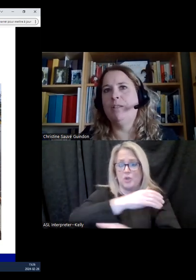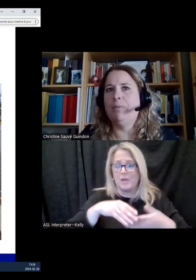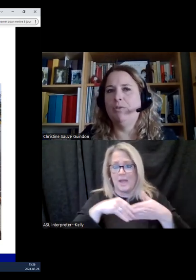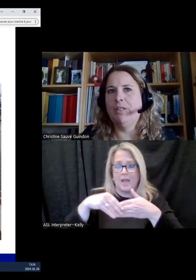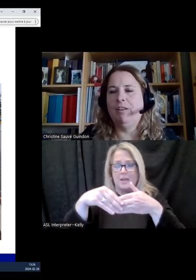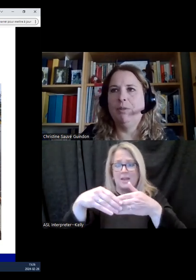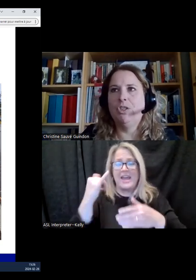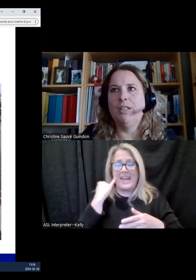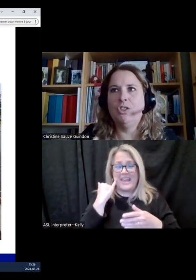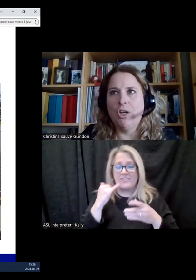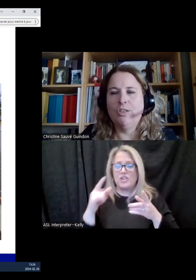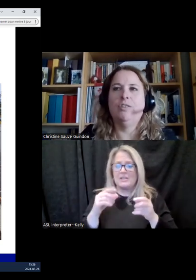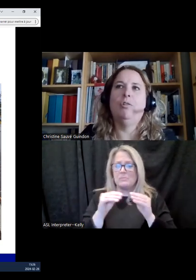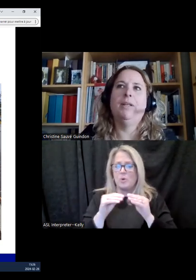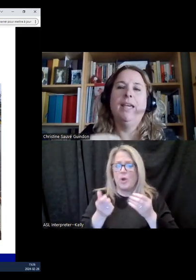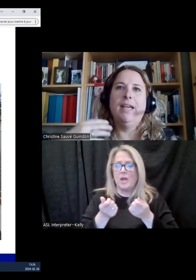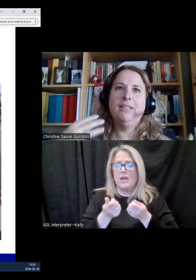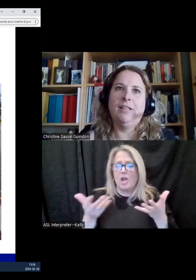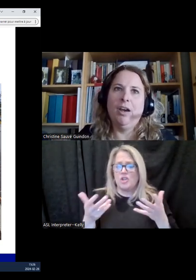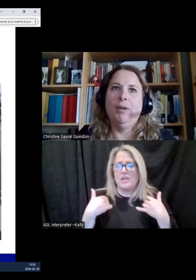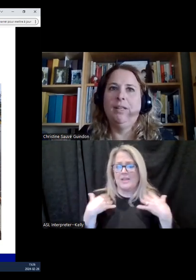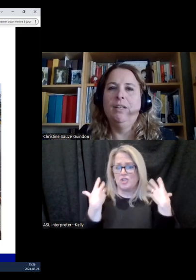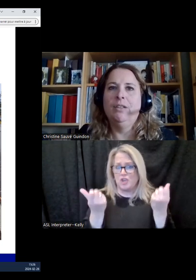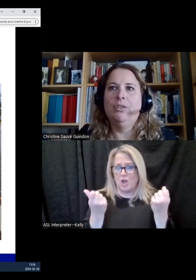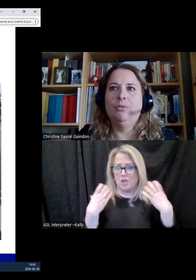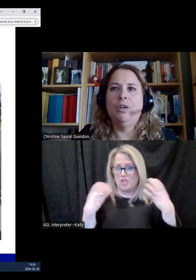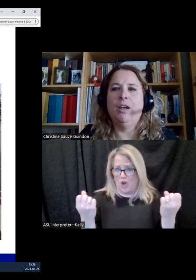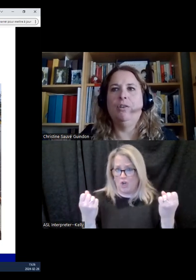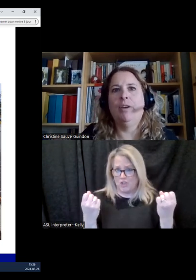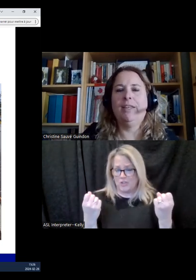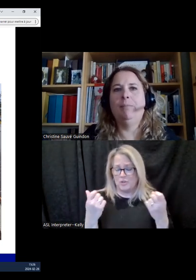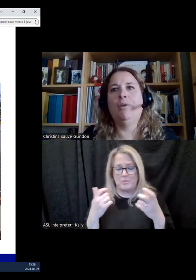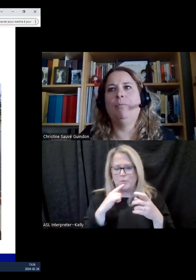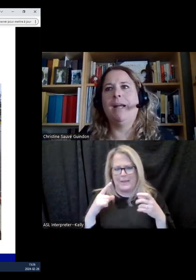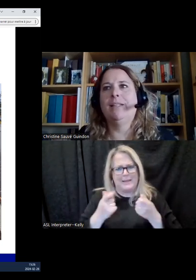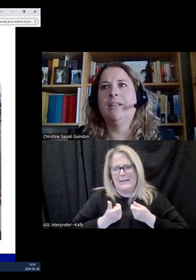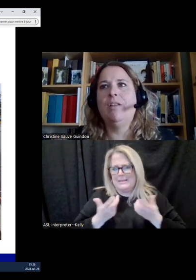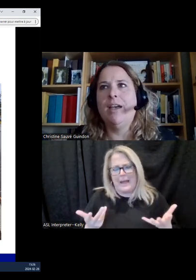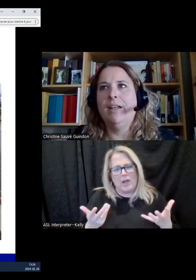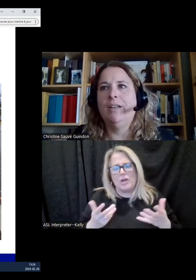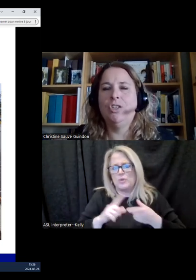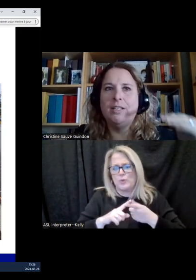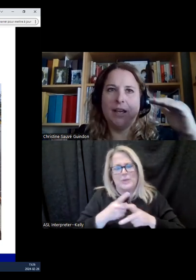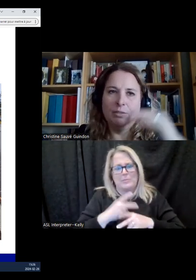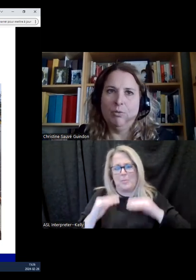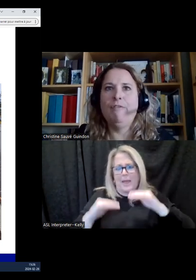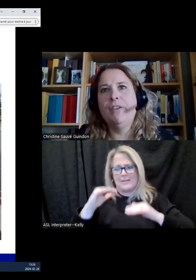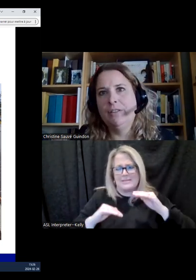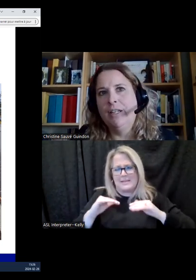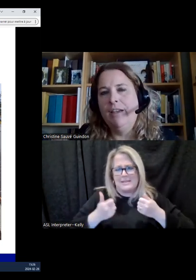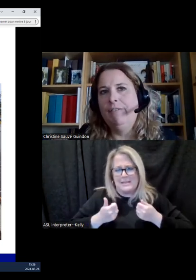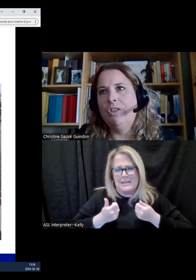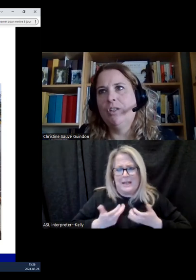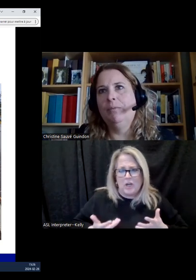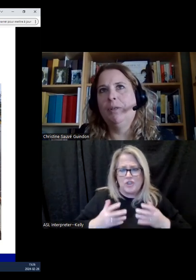she walks by herself, because she has charge syndrome, and it's tiring to not knowing, keeping her balance and all that. And she doesn't have lower